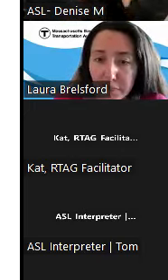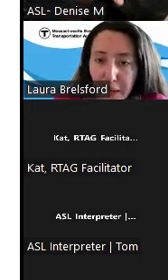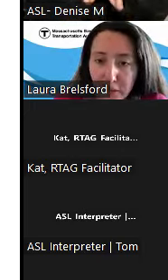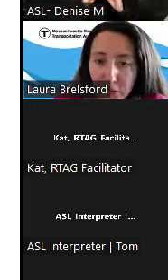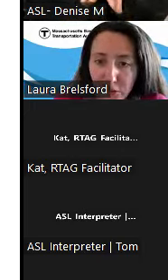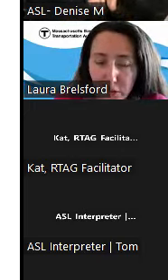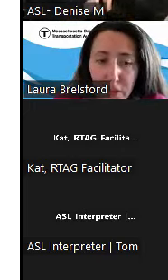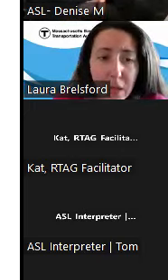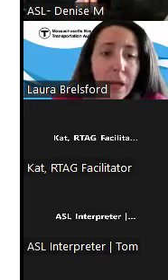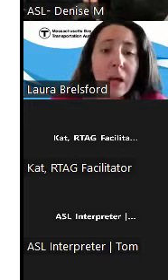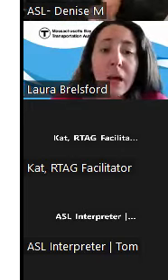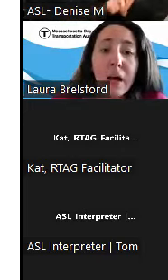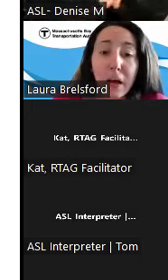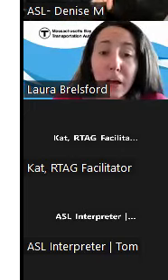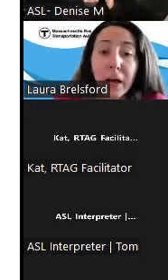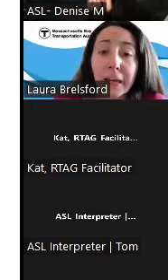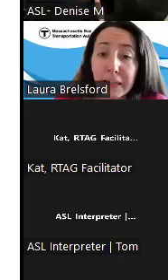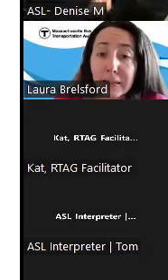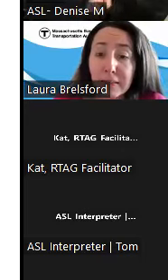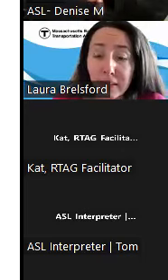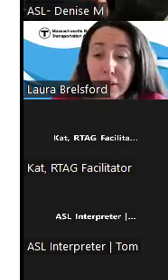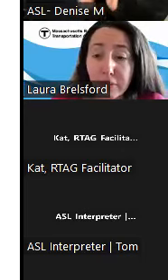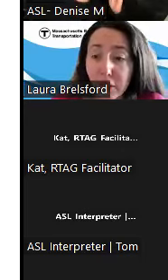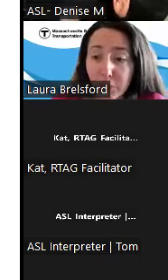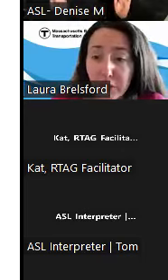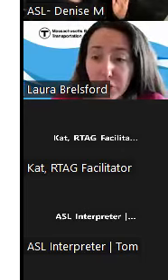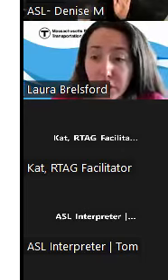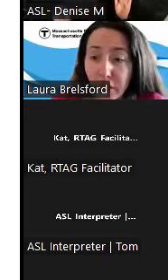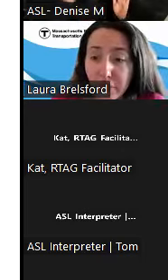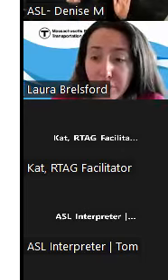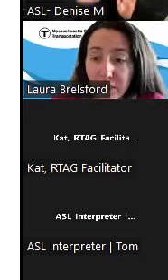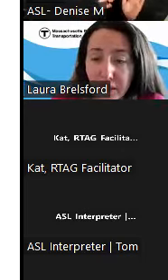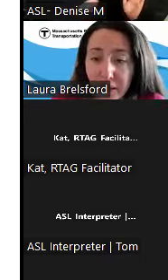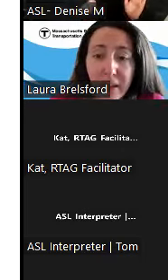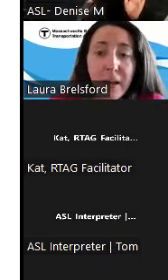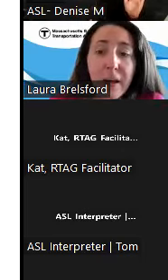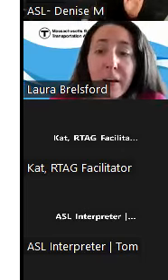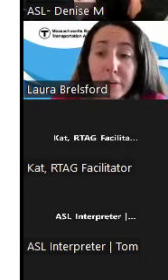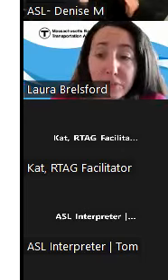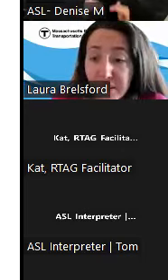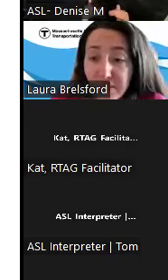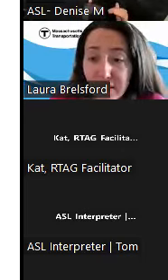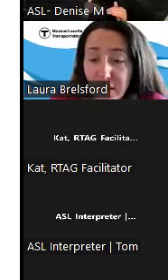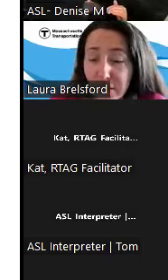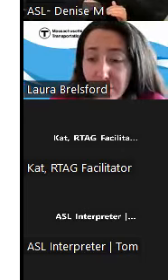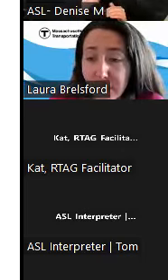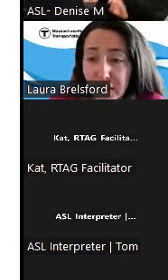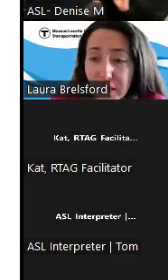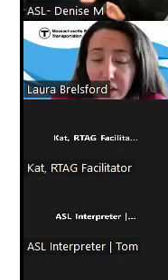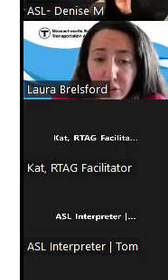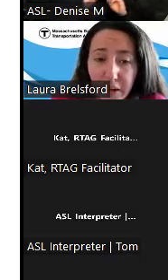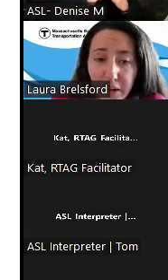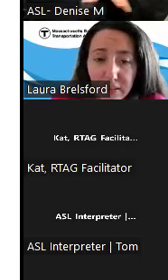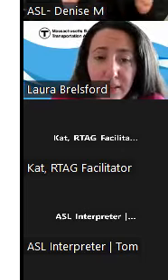transit ambassadors, and evaluation of the effectiveness of the